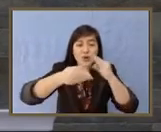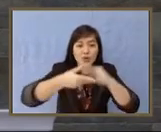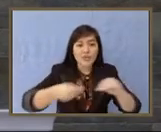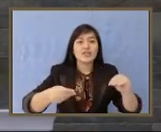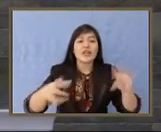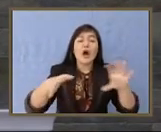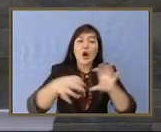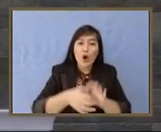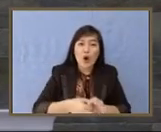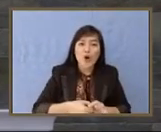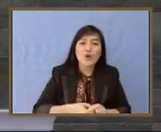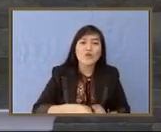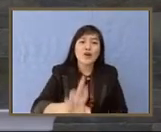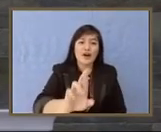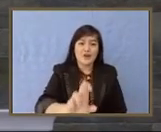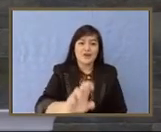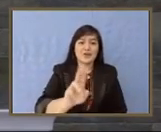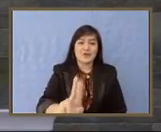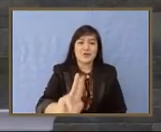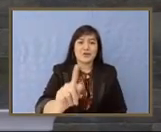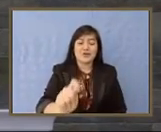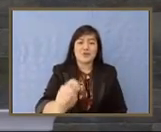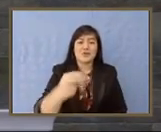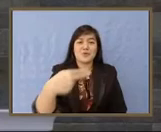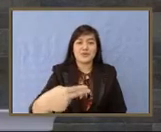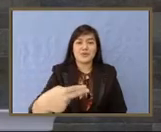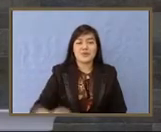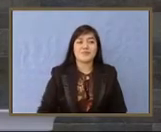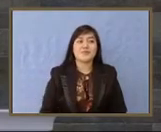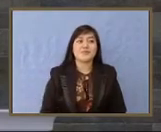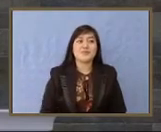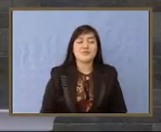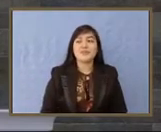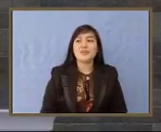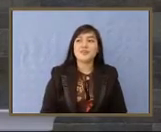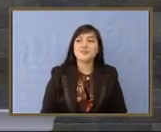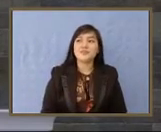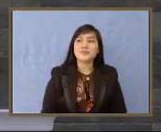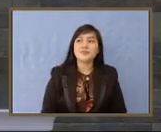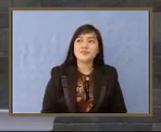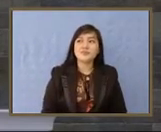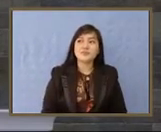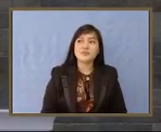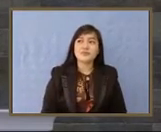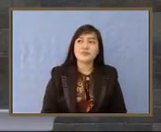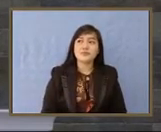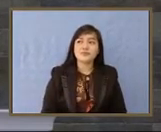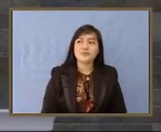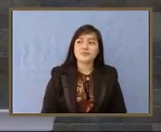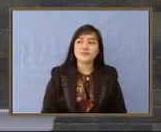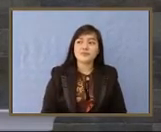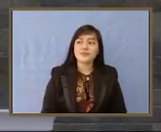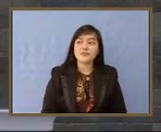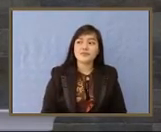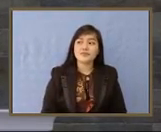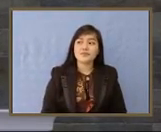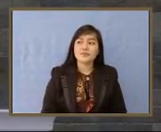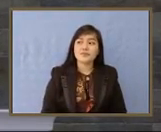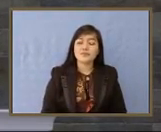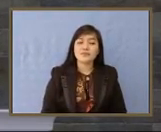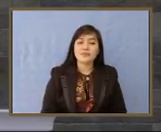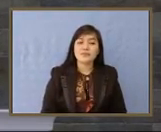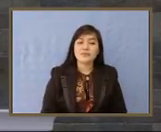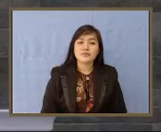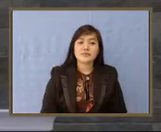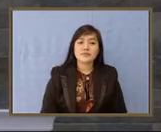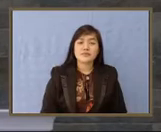loveliest literature sa Biblia na naglalaman ng complete story, pero wala pong indication tayo dito, walang indikasyon na makikita po